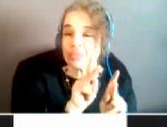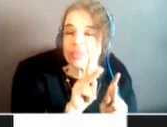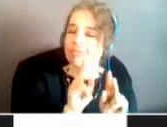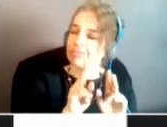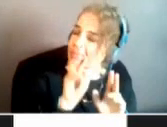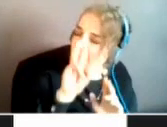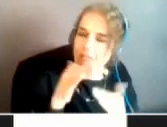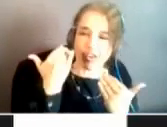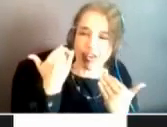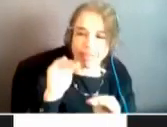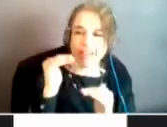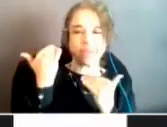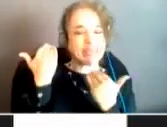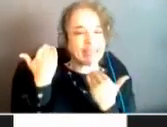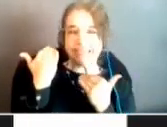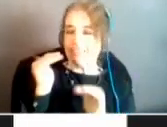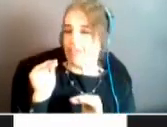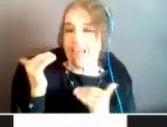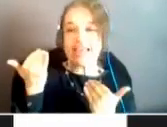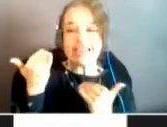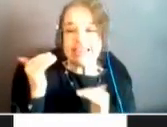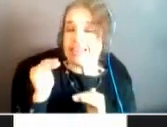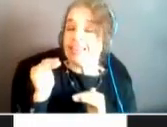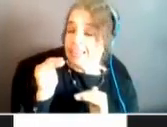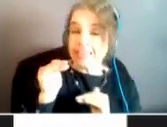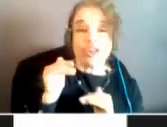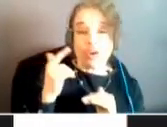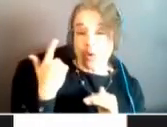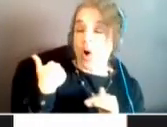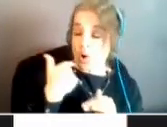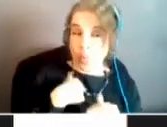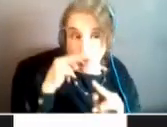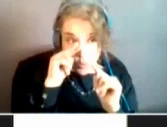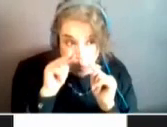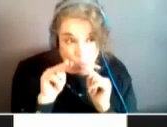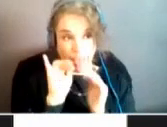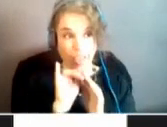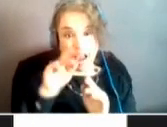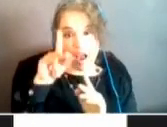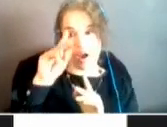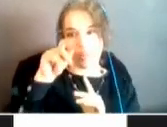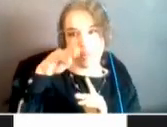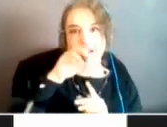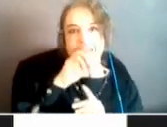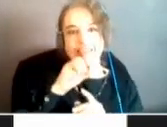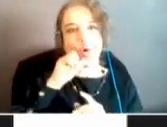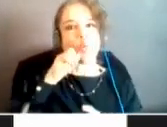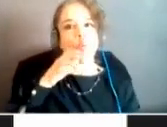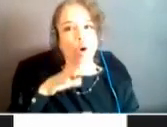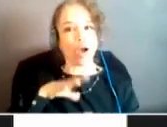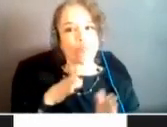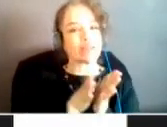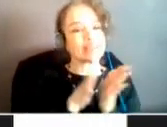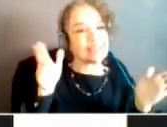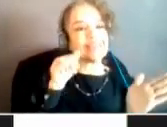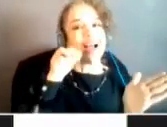very limited. And yet it's like we should be looking at that population. We should be looking at women in general,